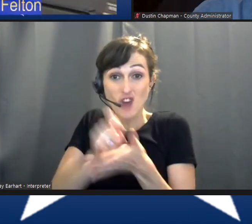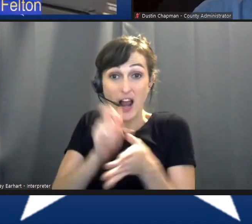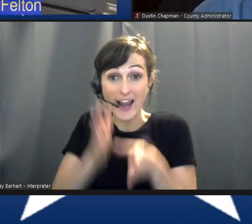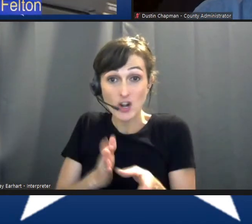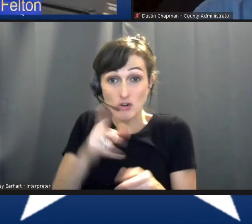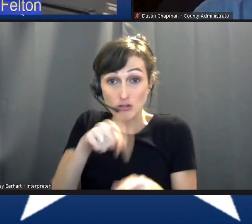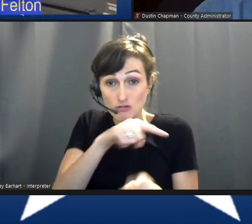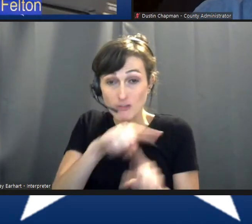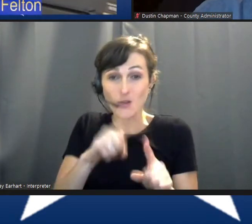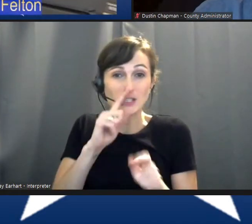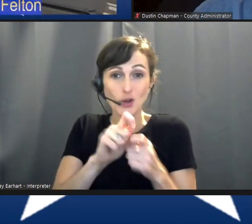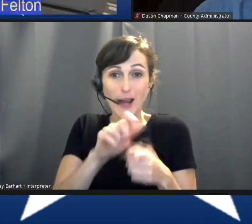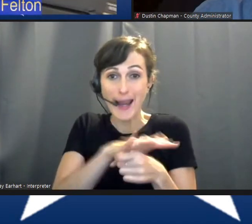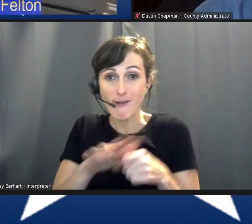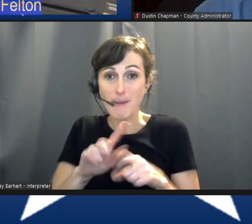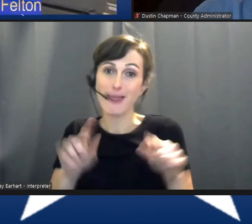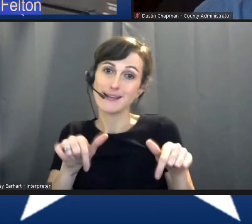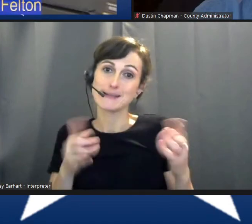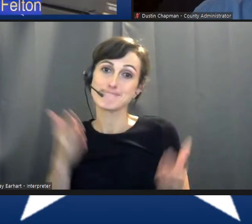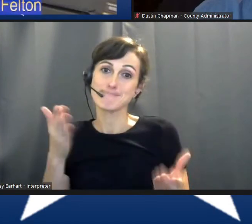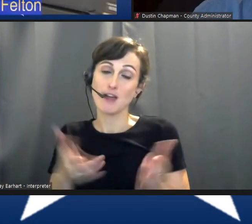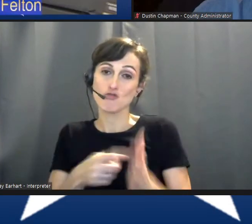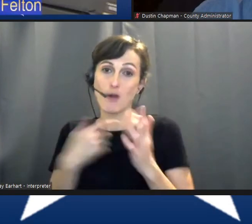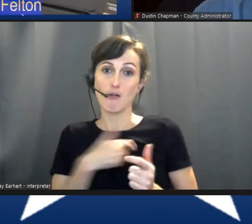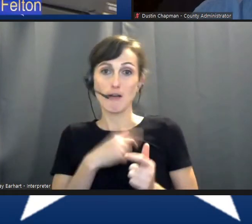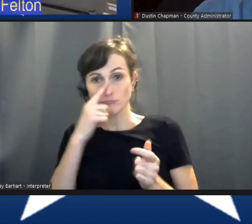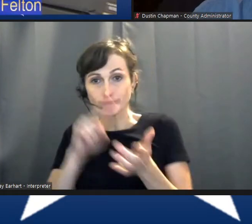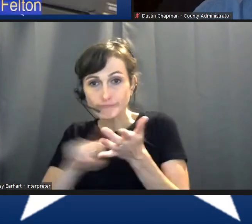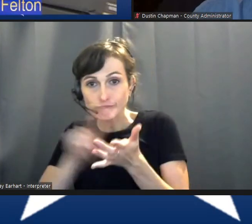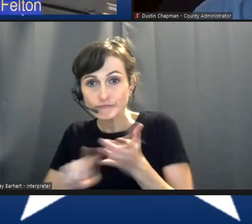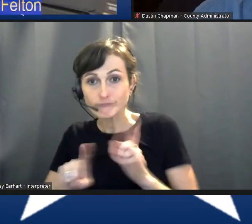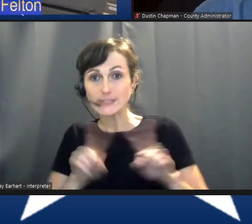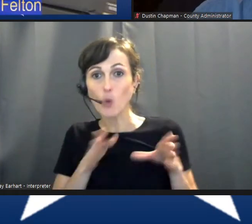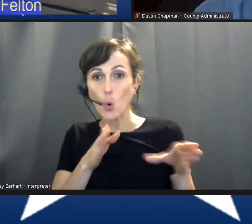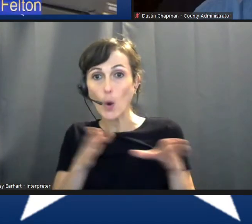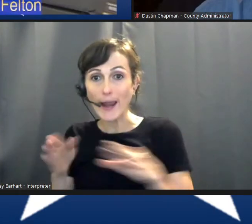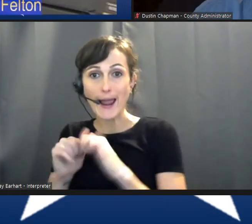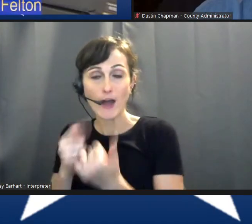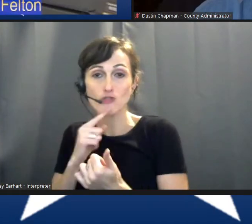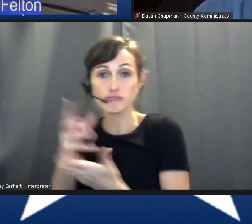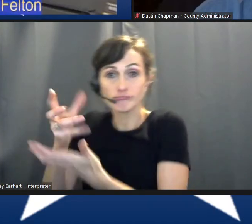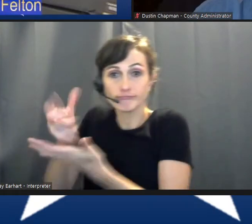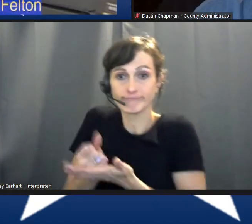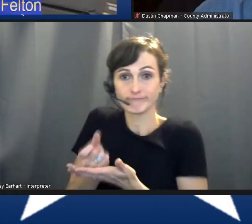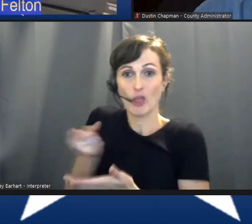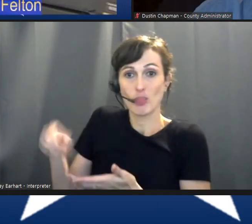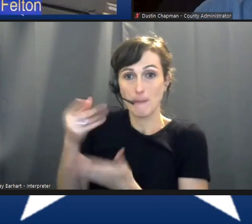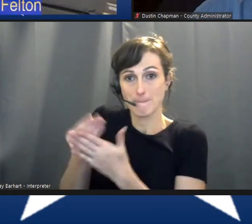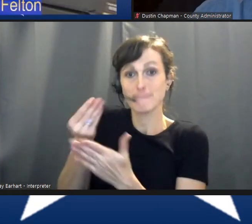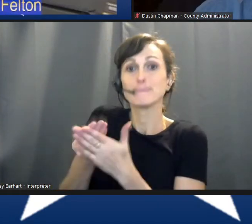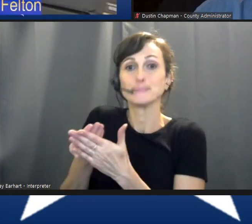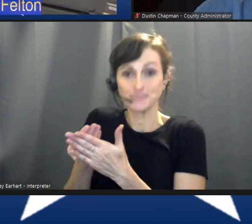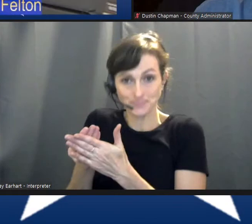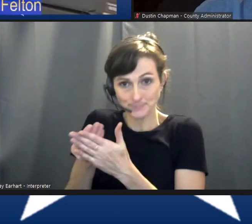may require us looking at a different way of accessing those funds in